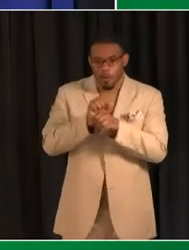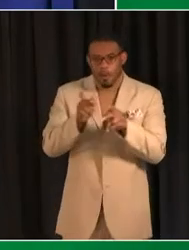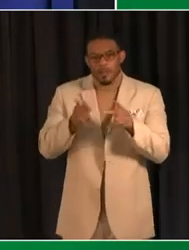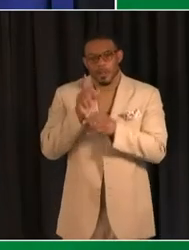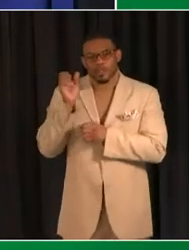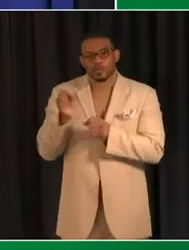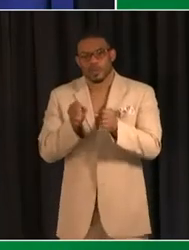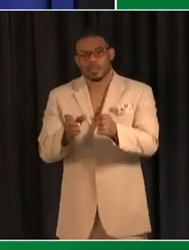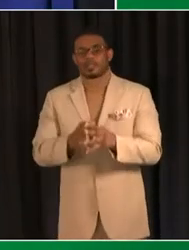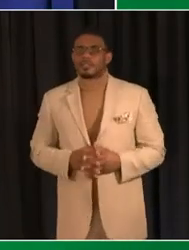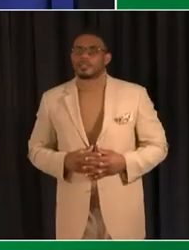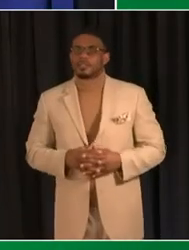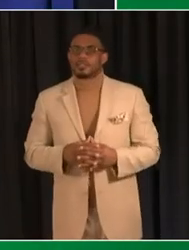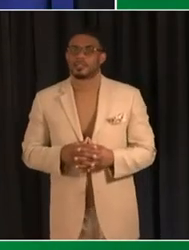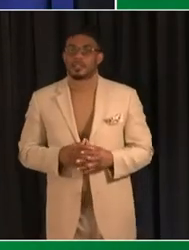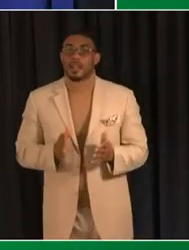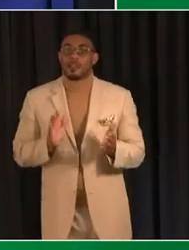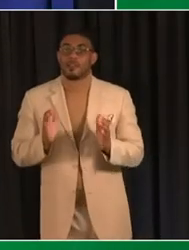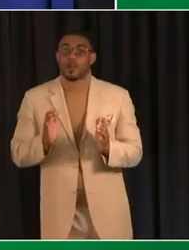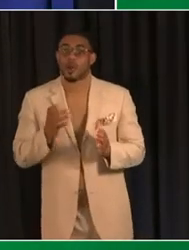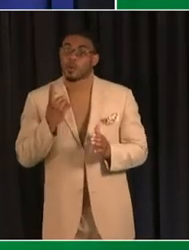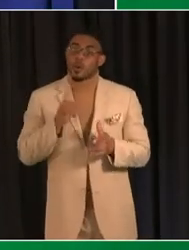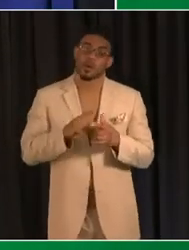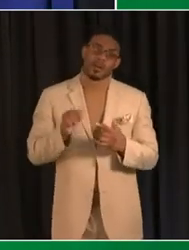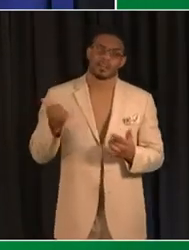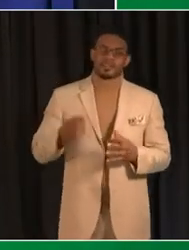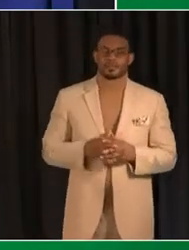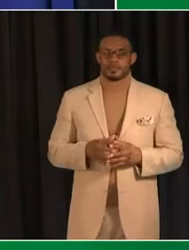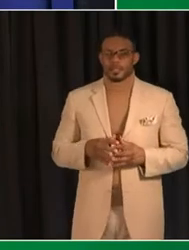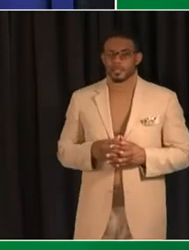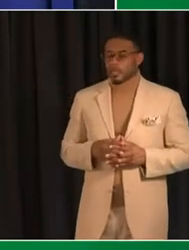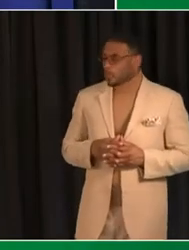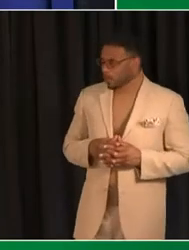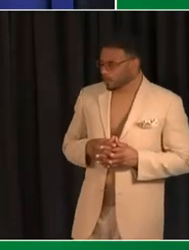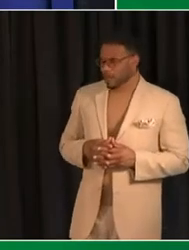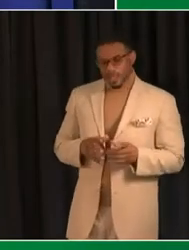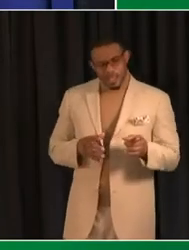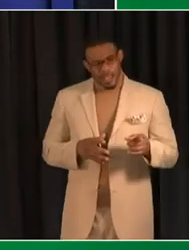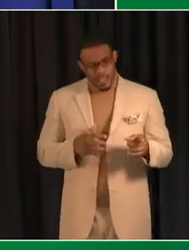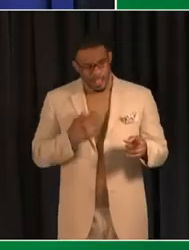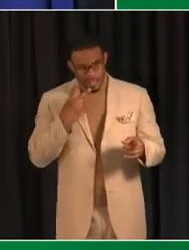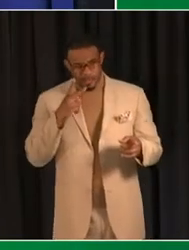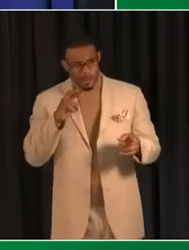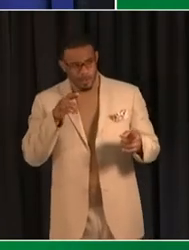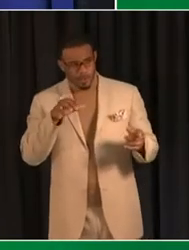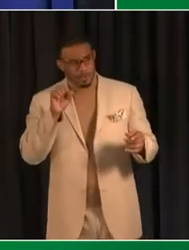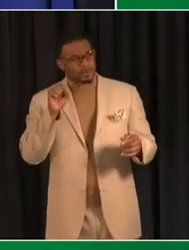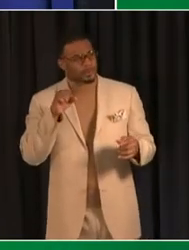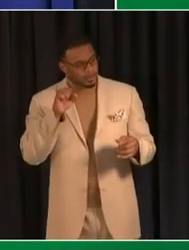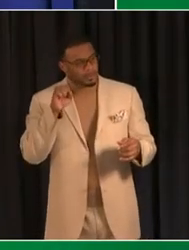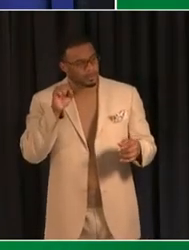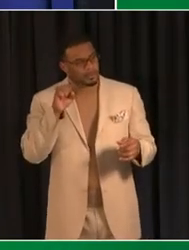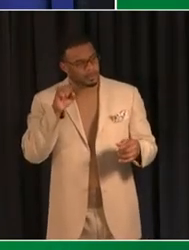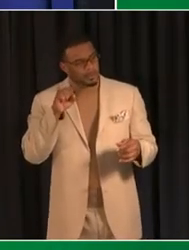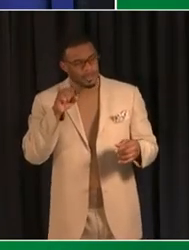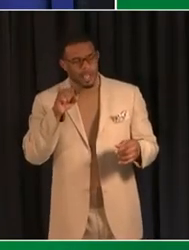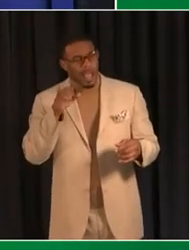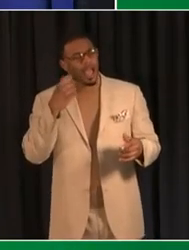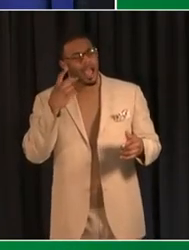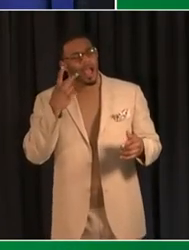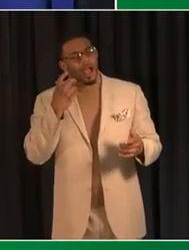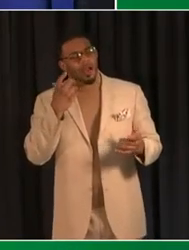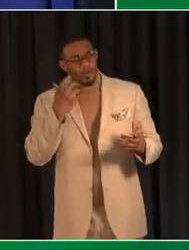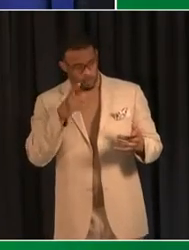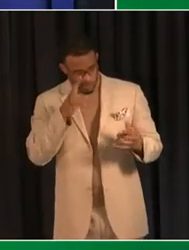overall workplace strategy versus one or another. And actually, I saw Chris shaking her head on a couple of those points. I